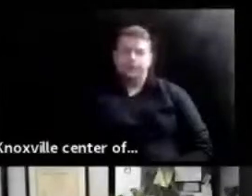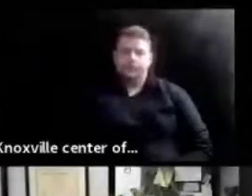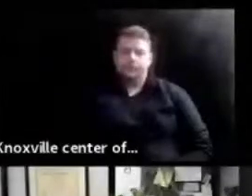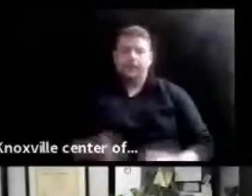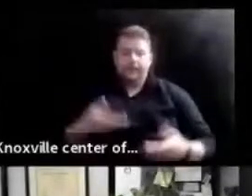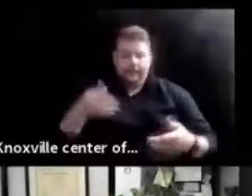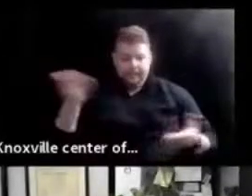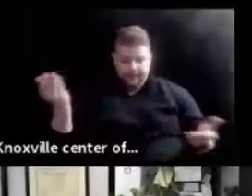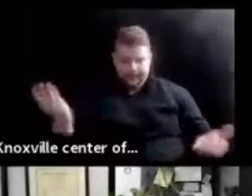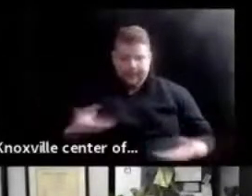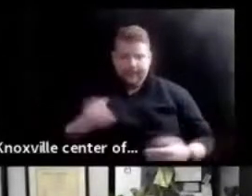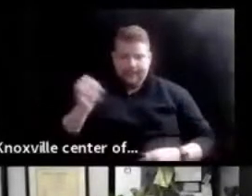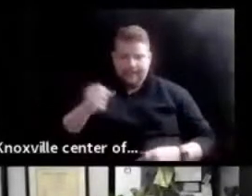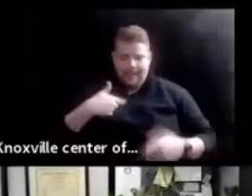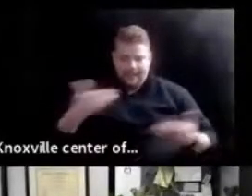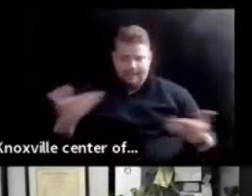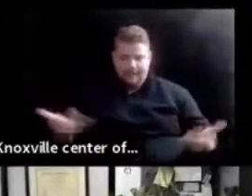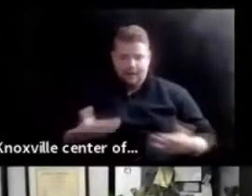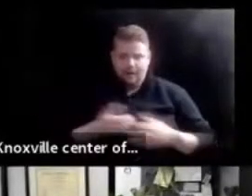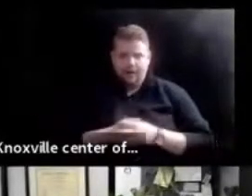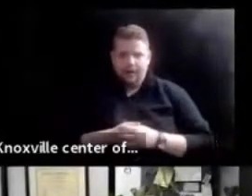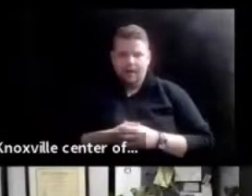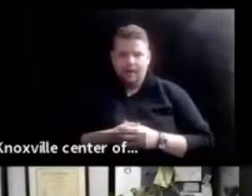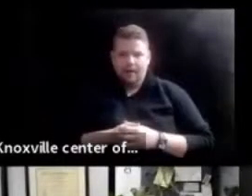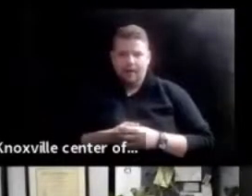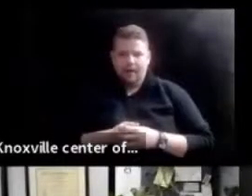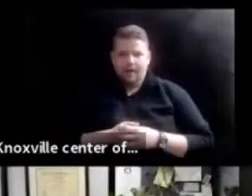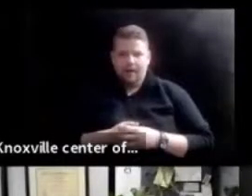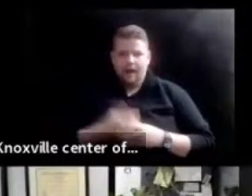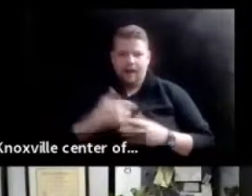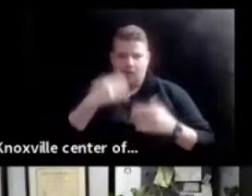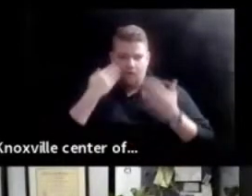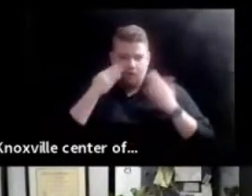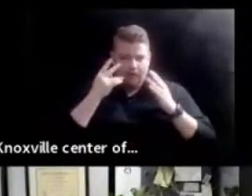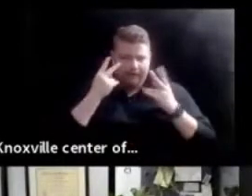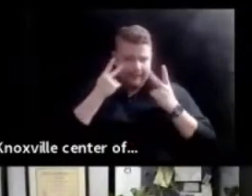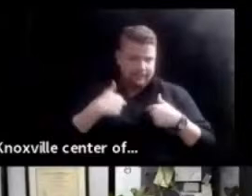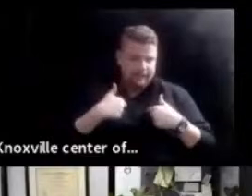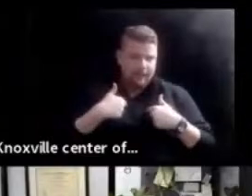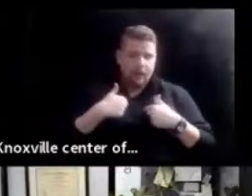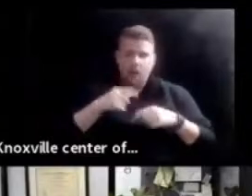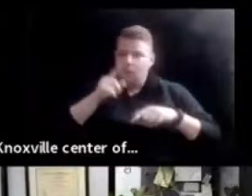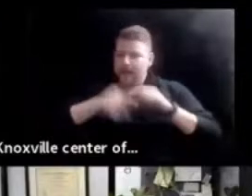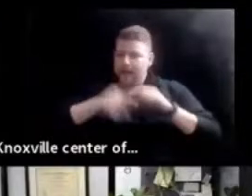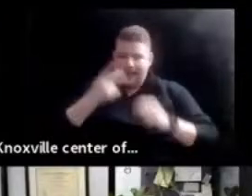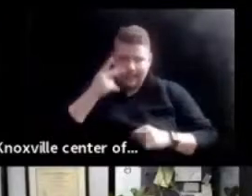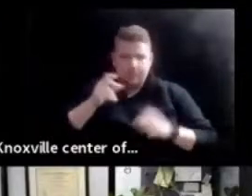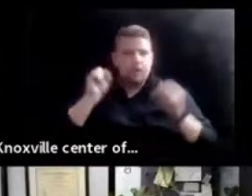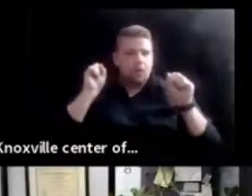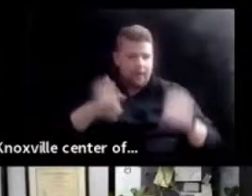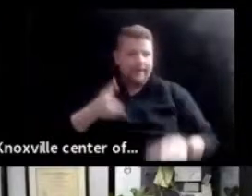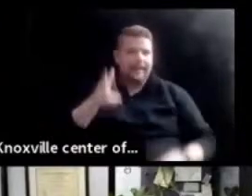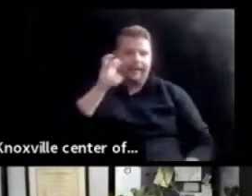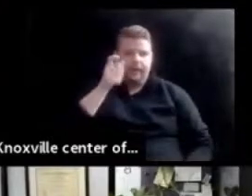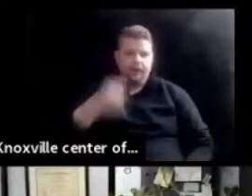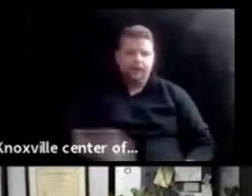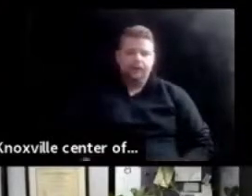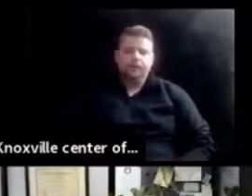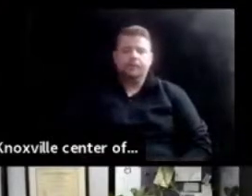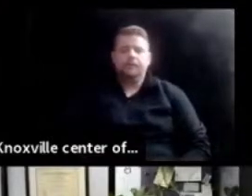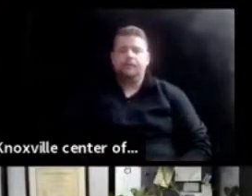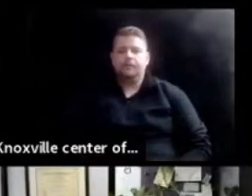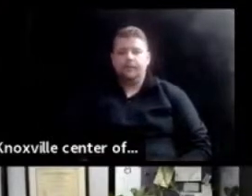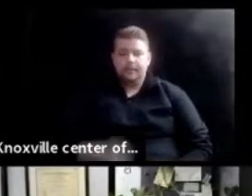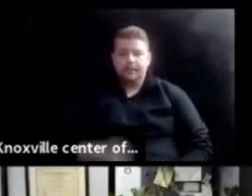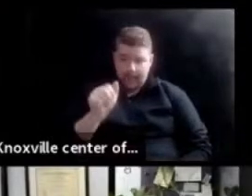Yes, I'm here. I don't know if you can see me. We cannot see you, but we can hear you.